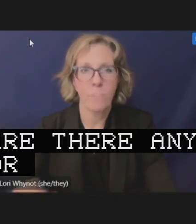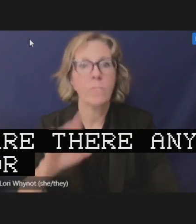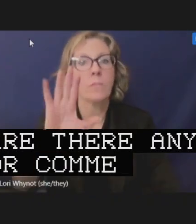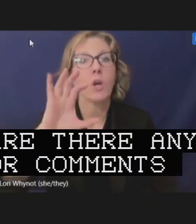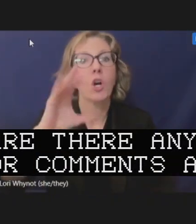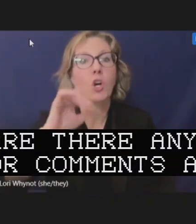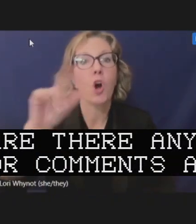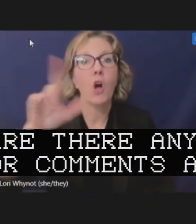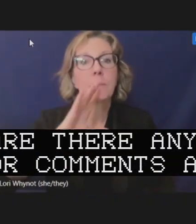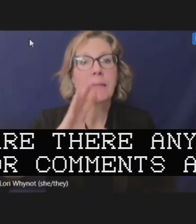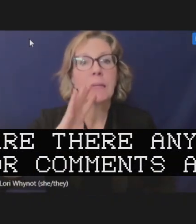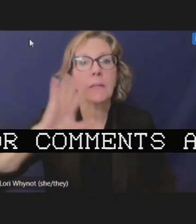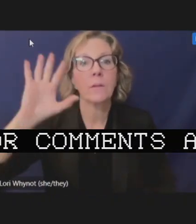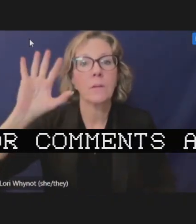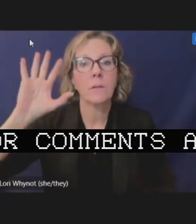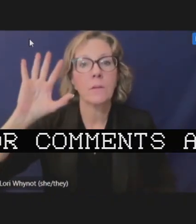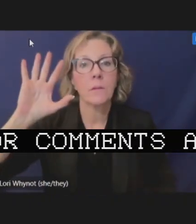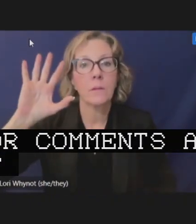Carl.